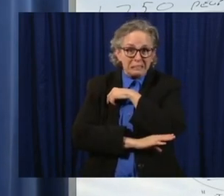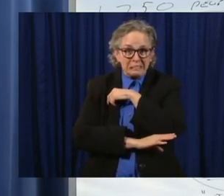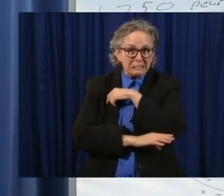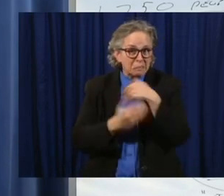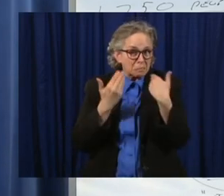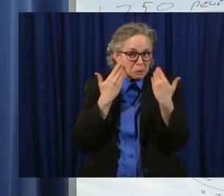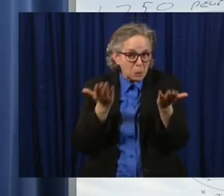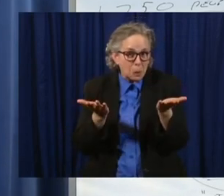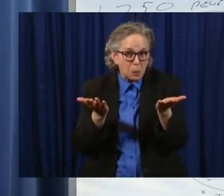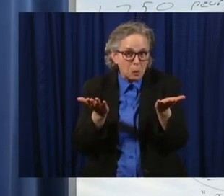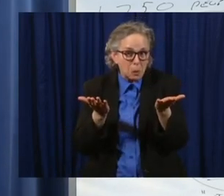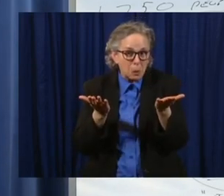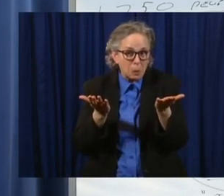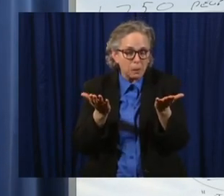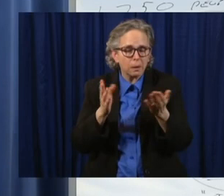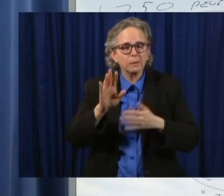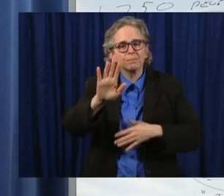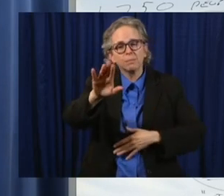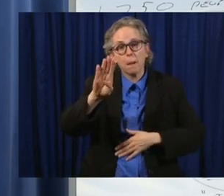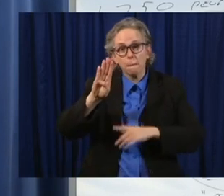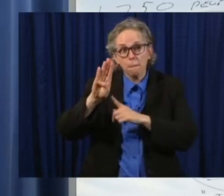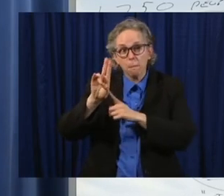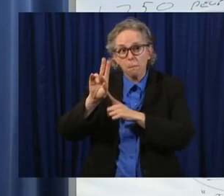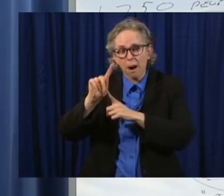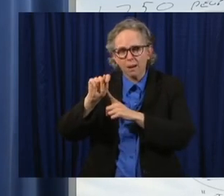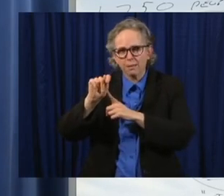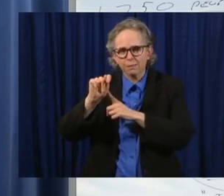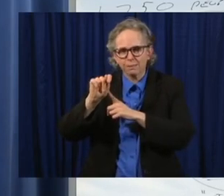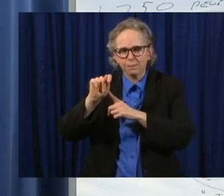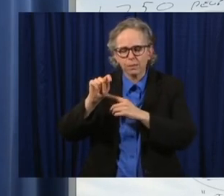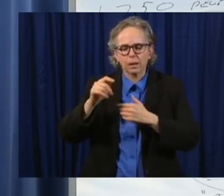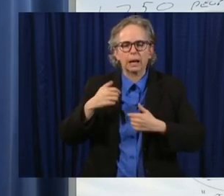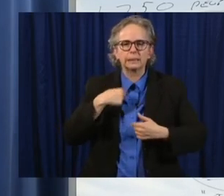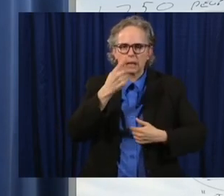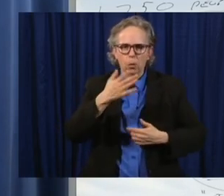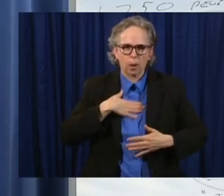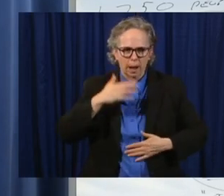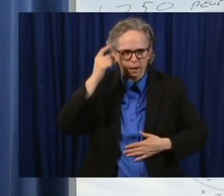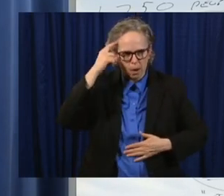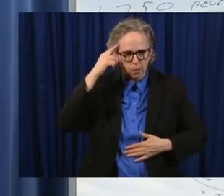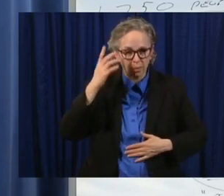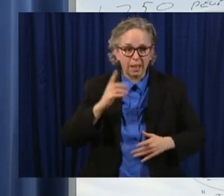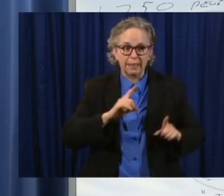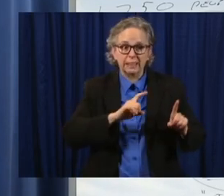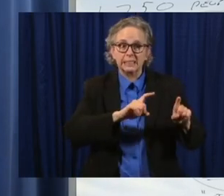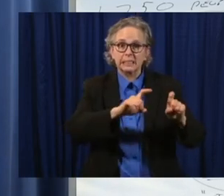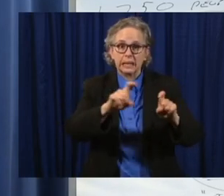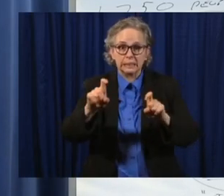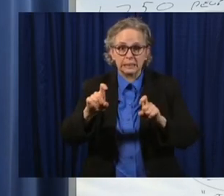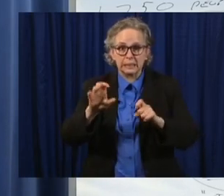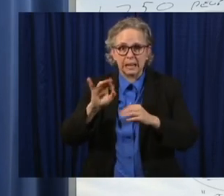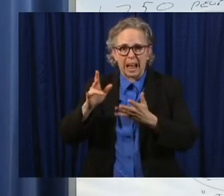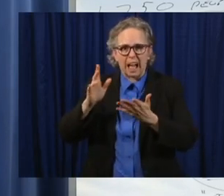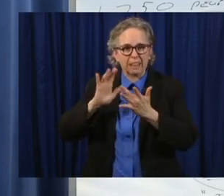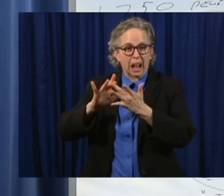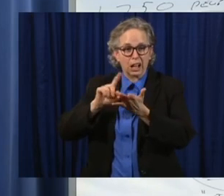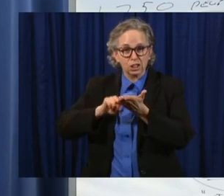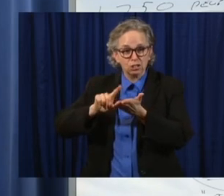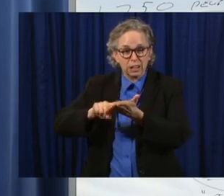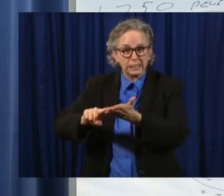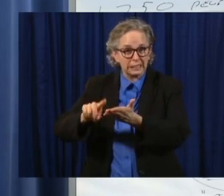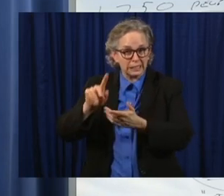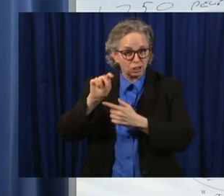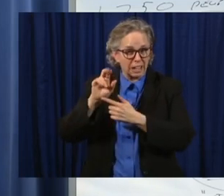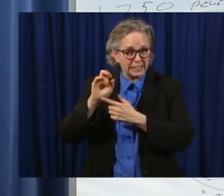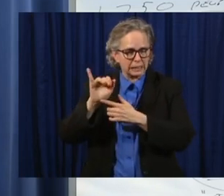know. But what I do know is this testing and tracing program, is important, and